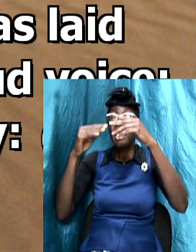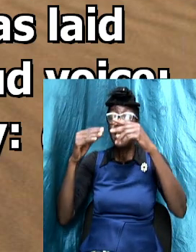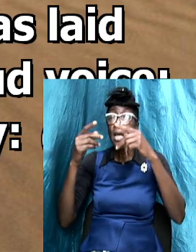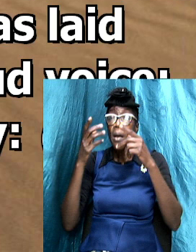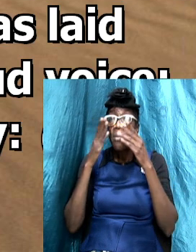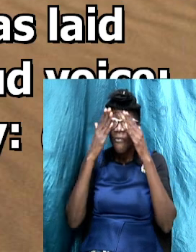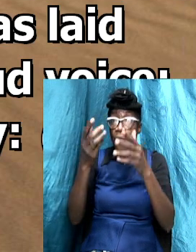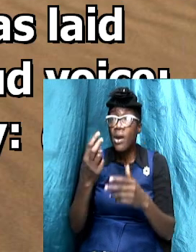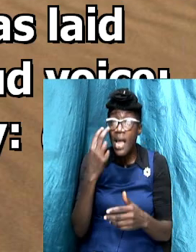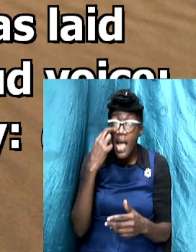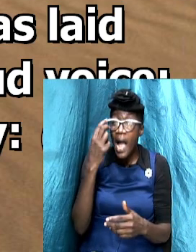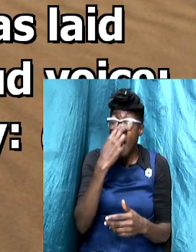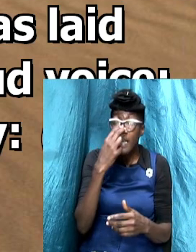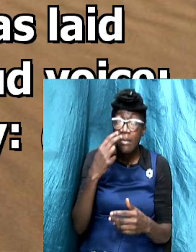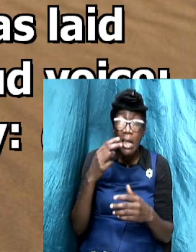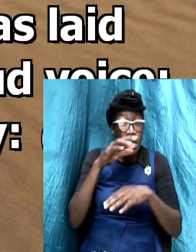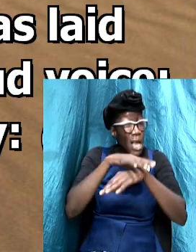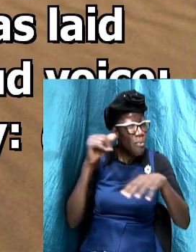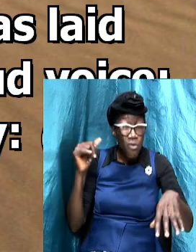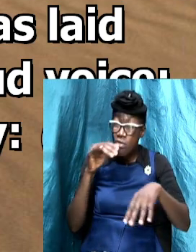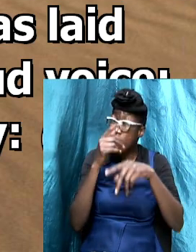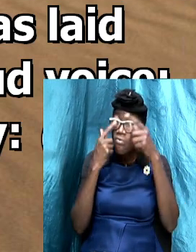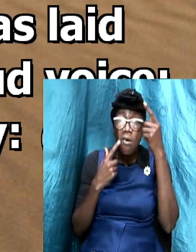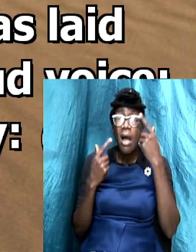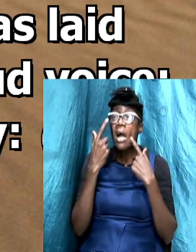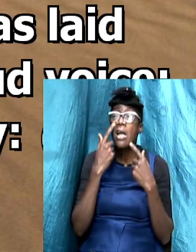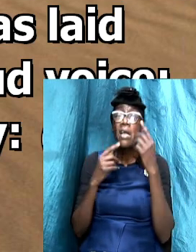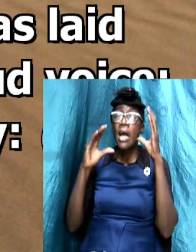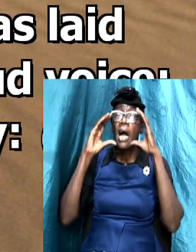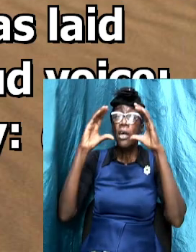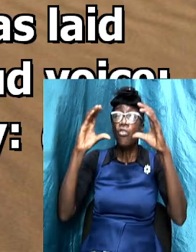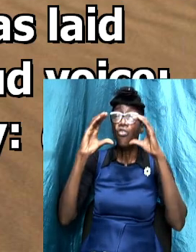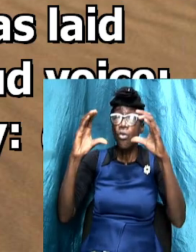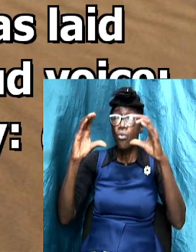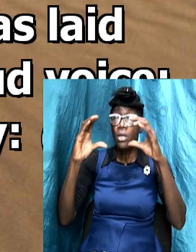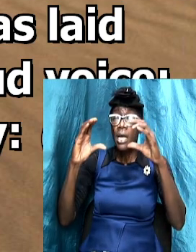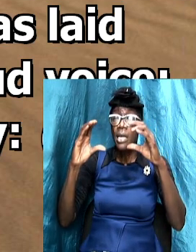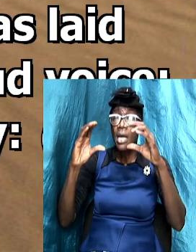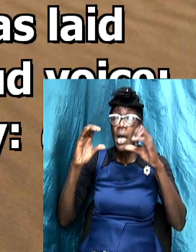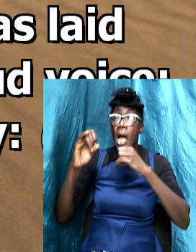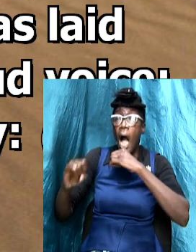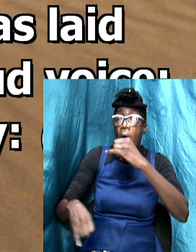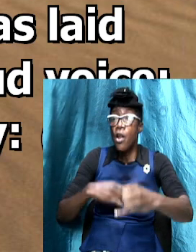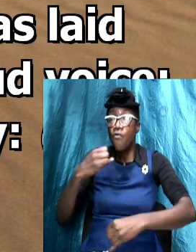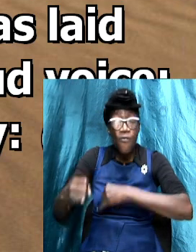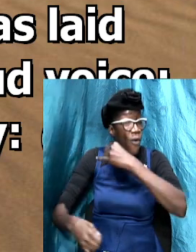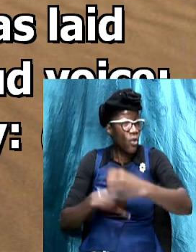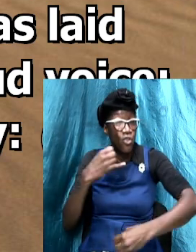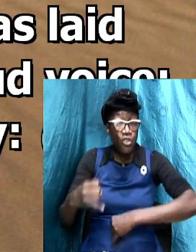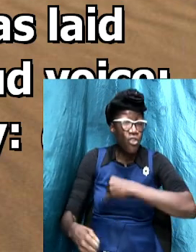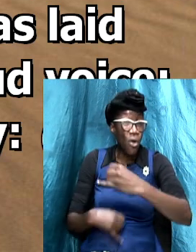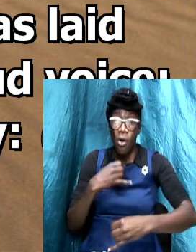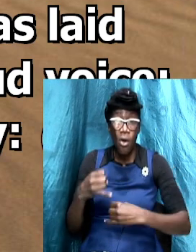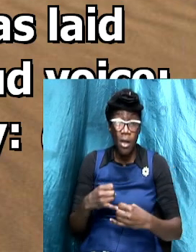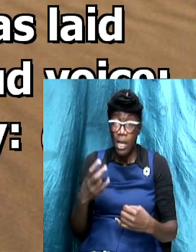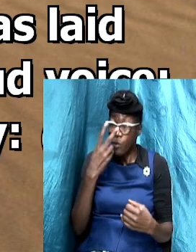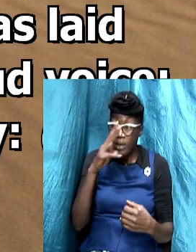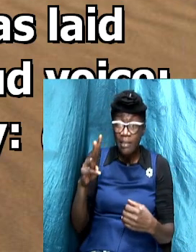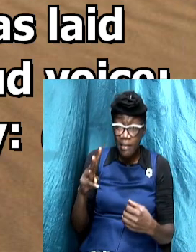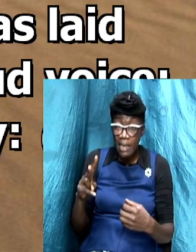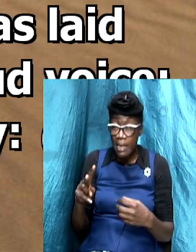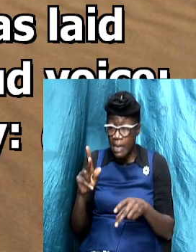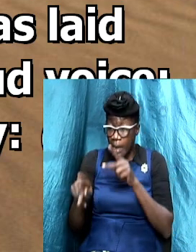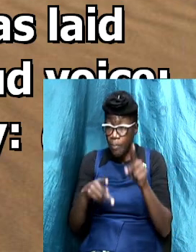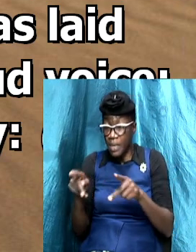many shouted aloud for joy. So here it is that we are seeing two different reactions. We are seeing a set of people who